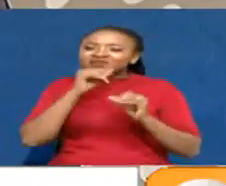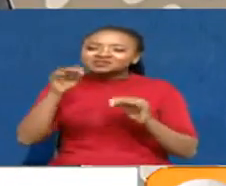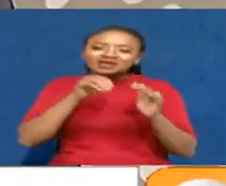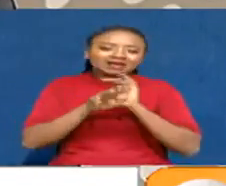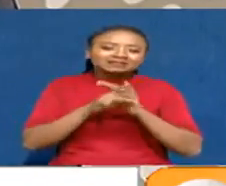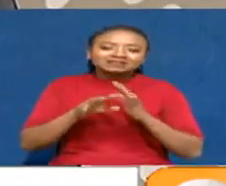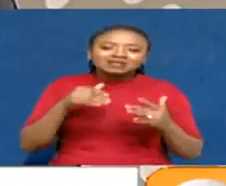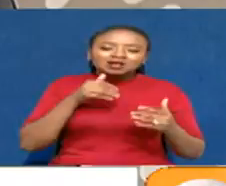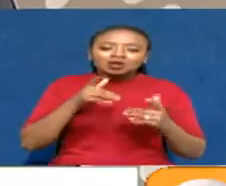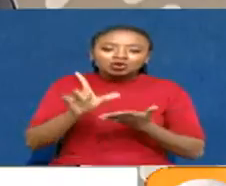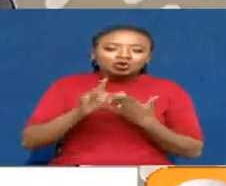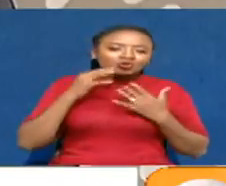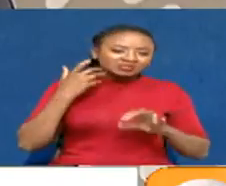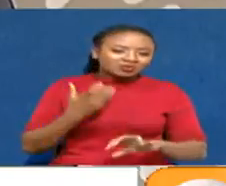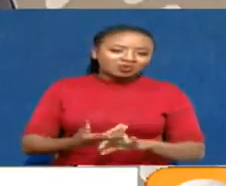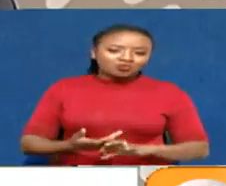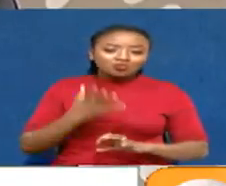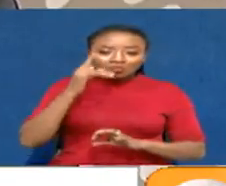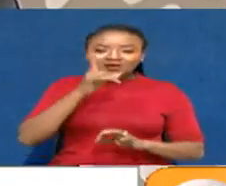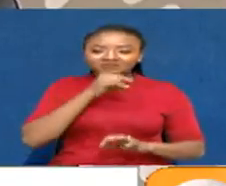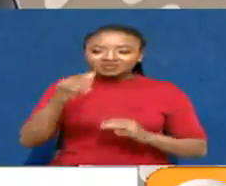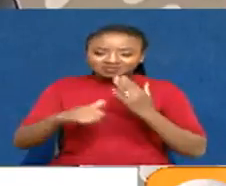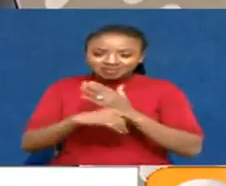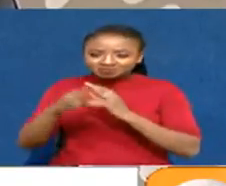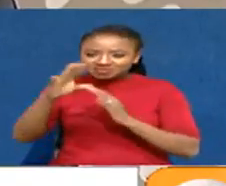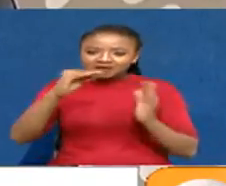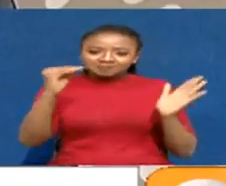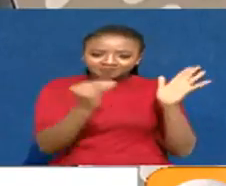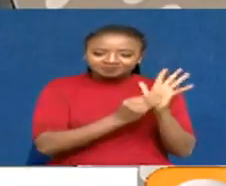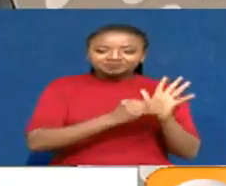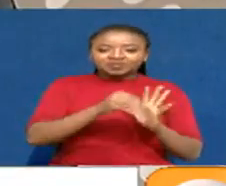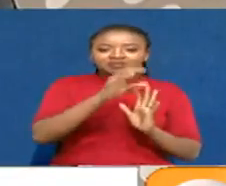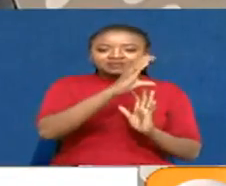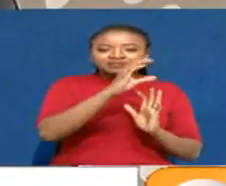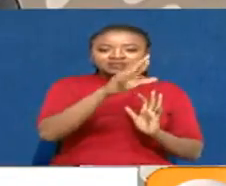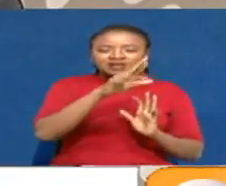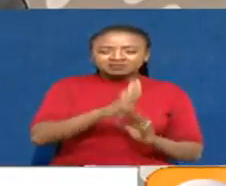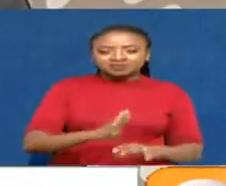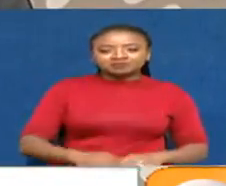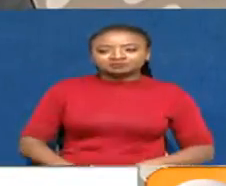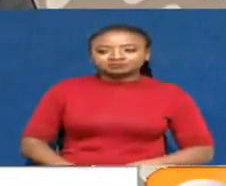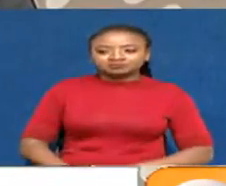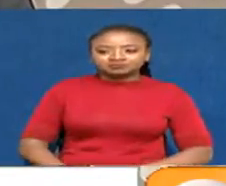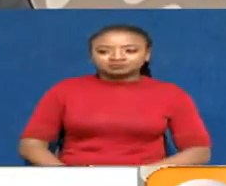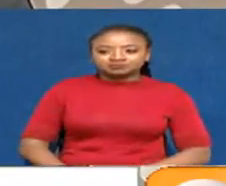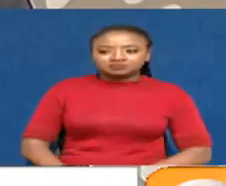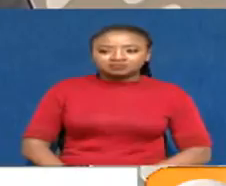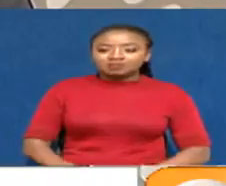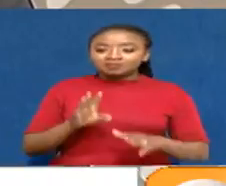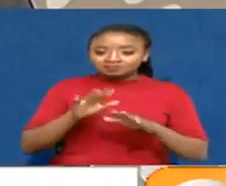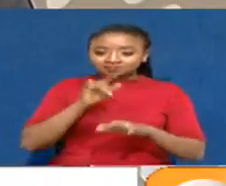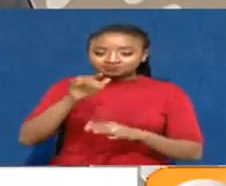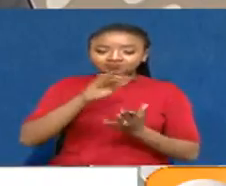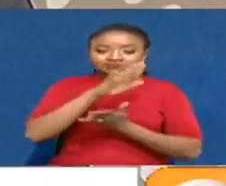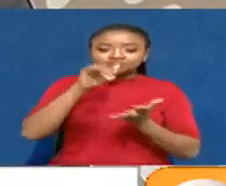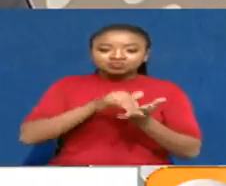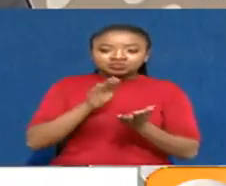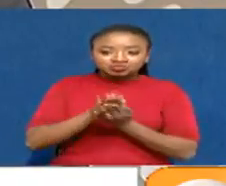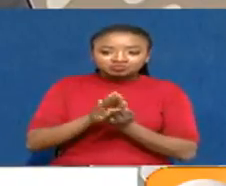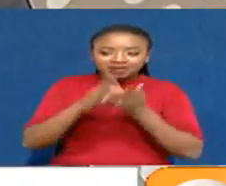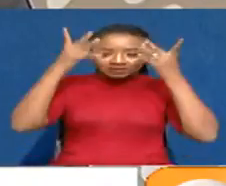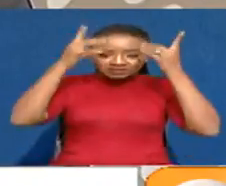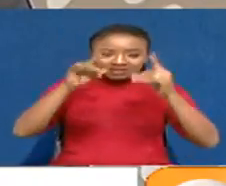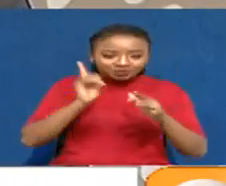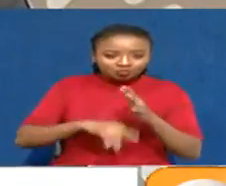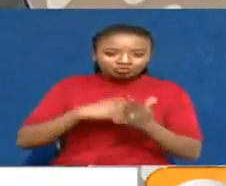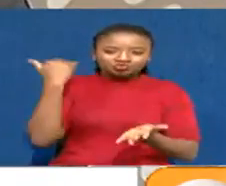point central bank decided to stop stop the digital lenders who are not